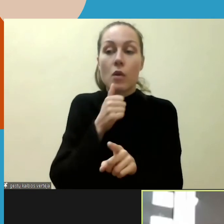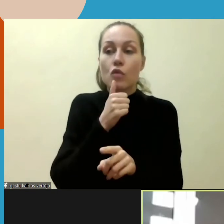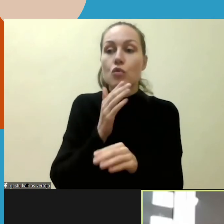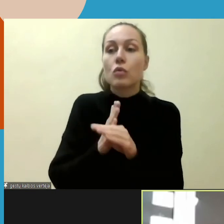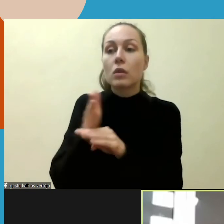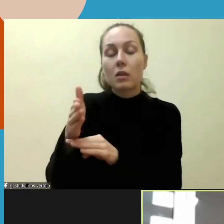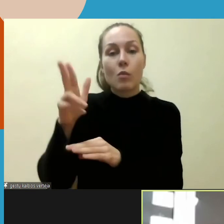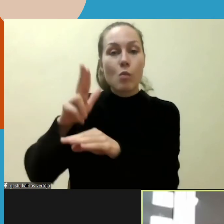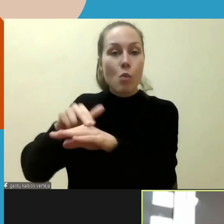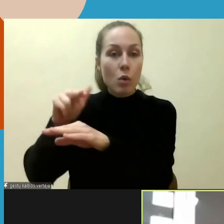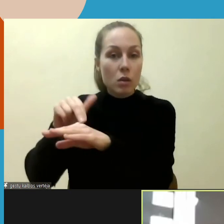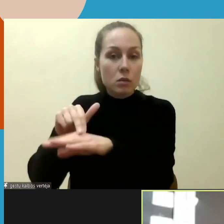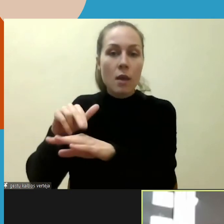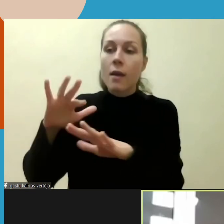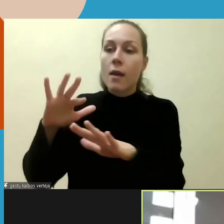problems,